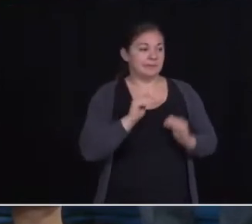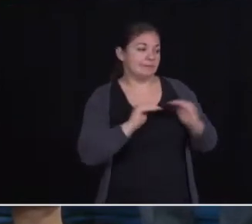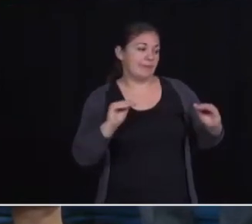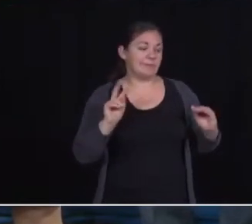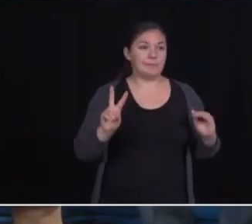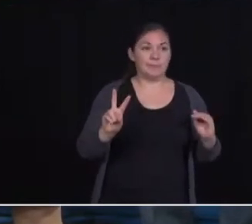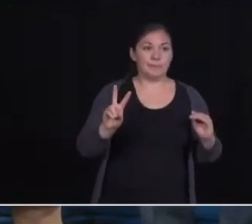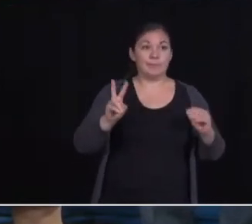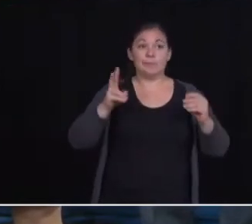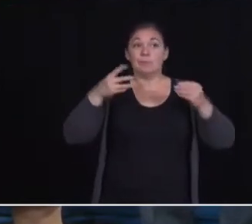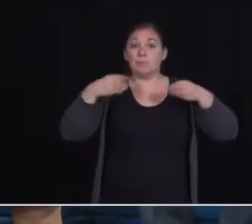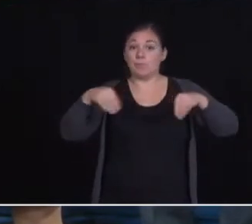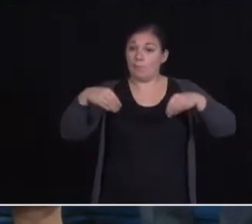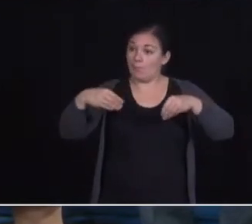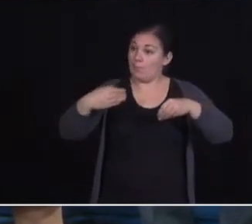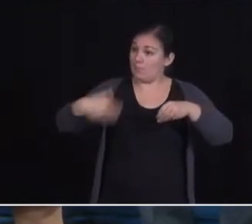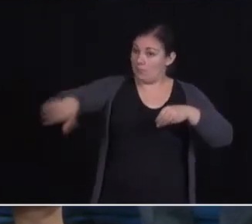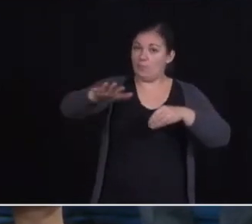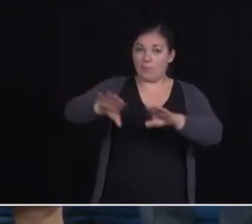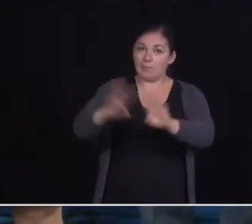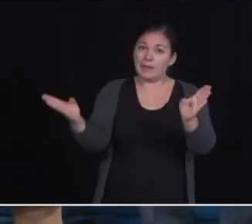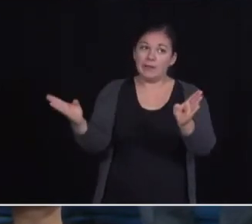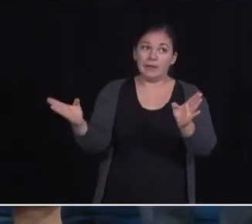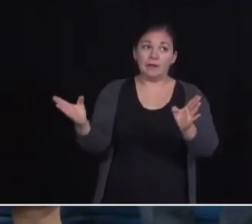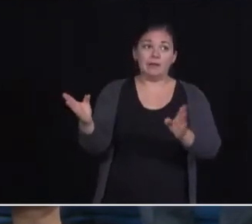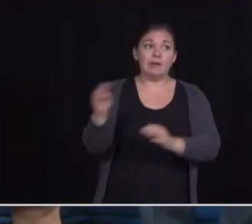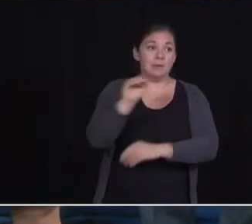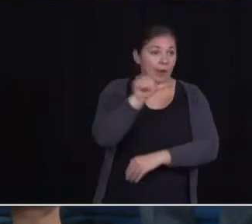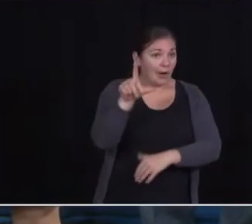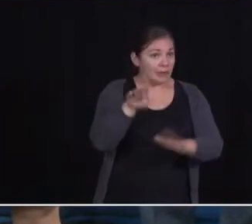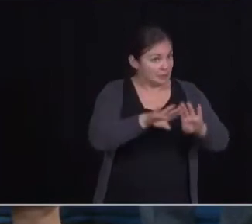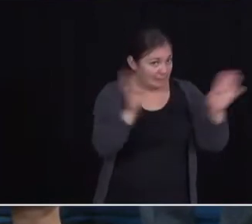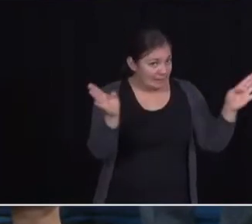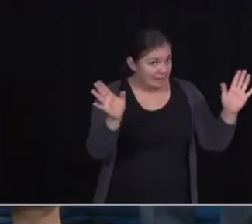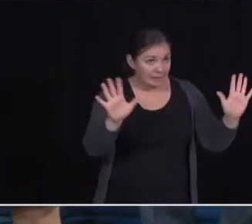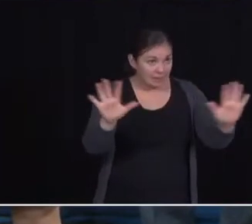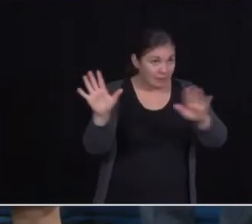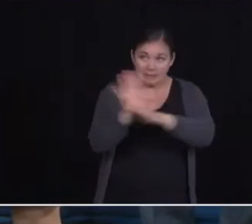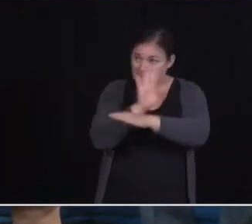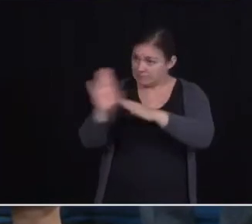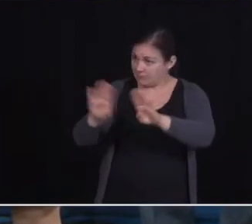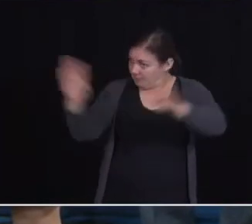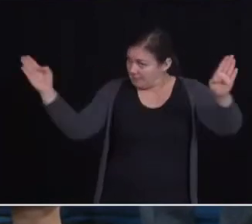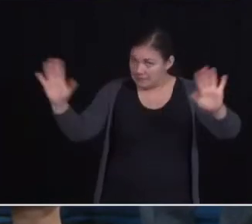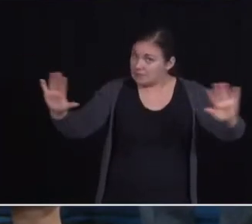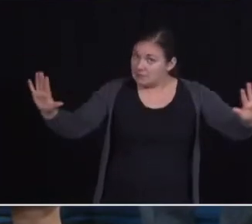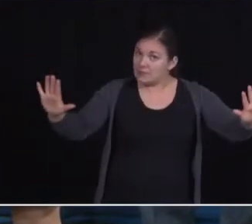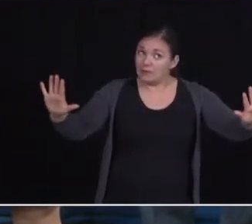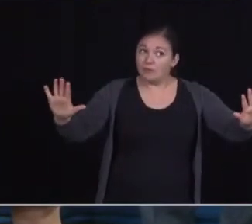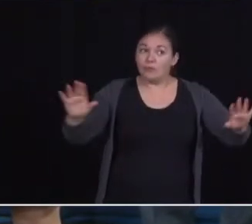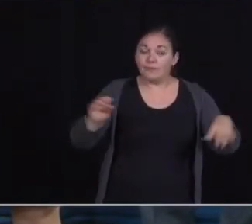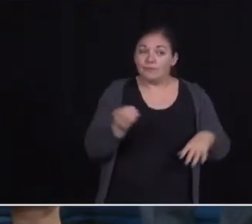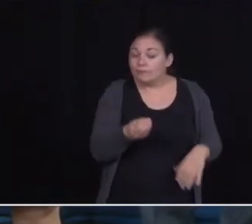open. It's just certain areas that we need to close, but in saying that, we need to support them as